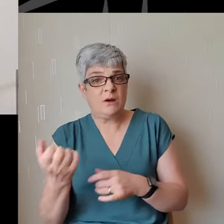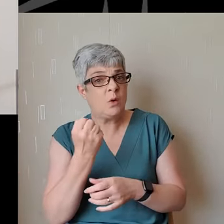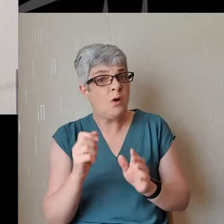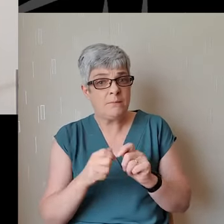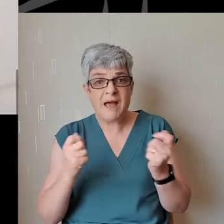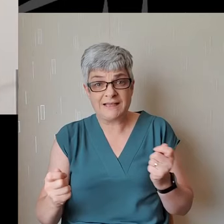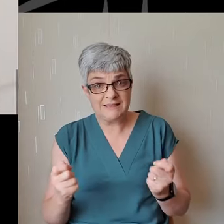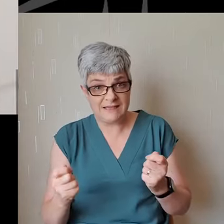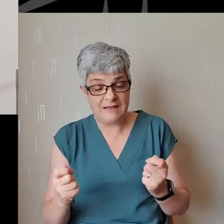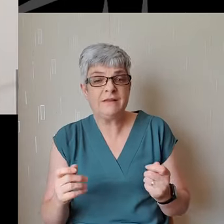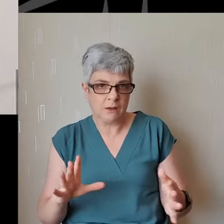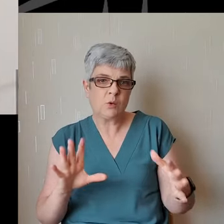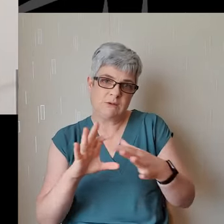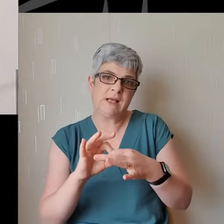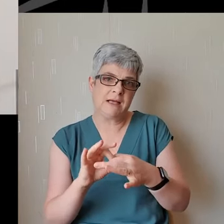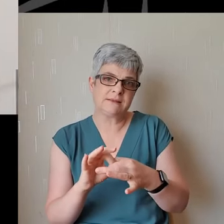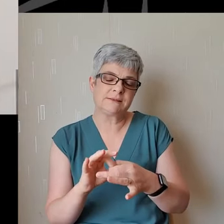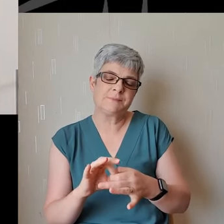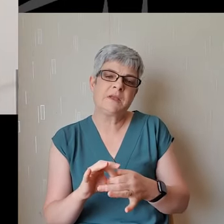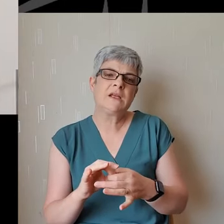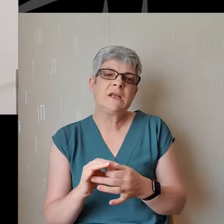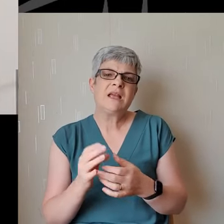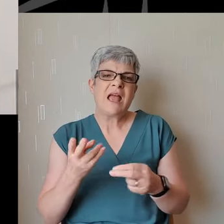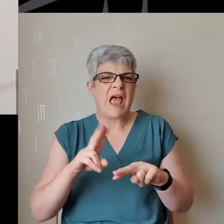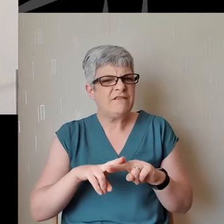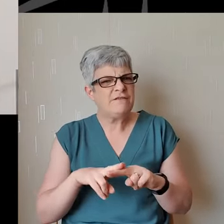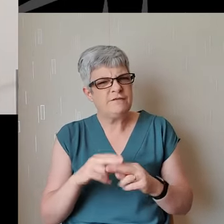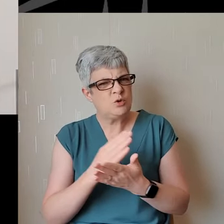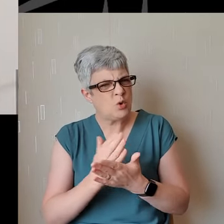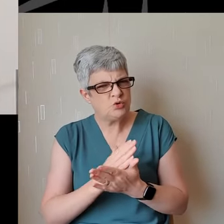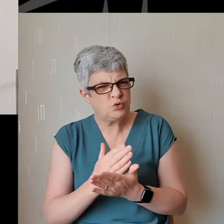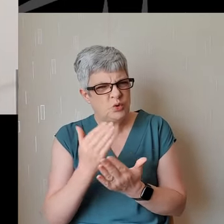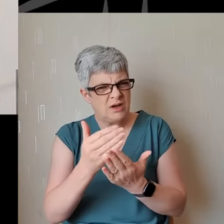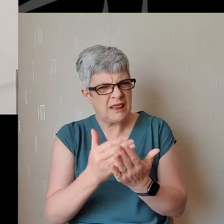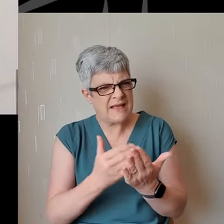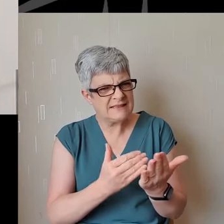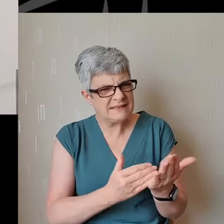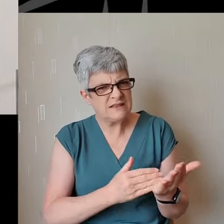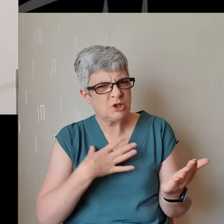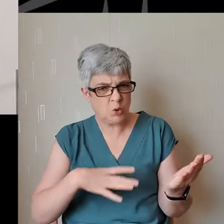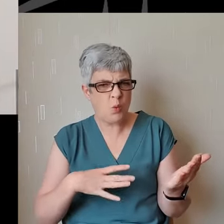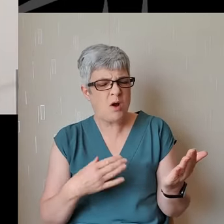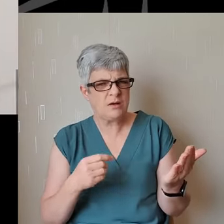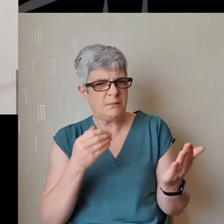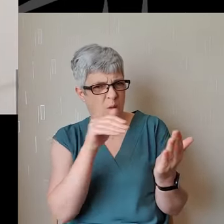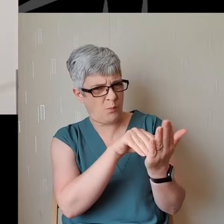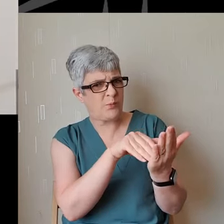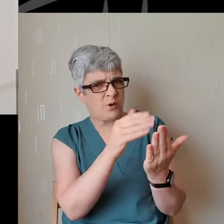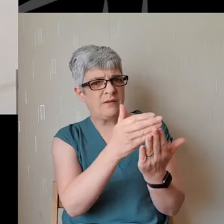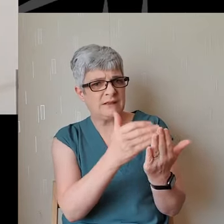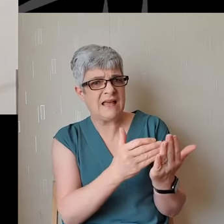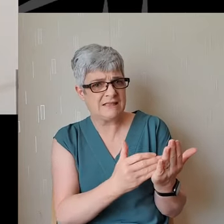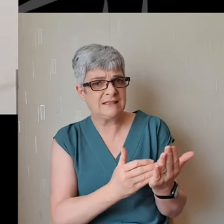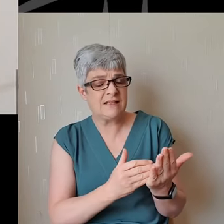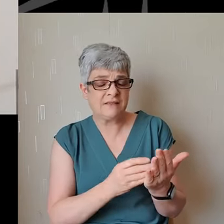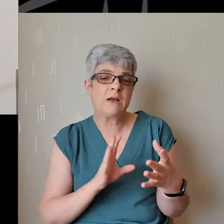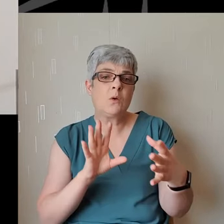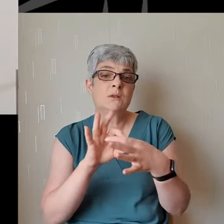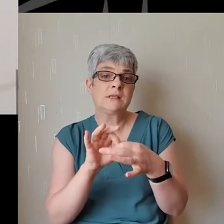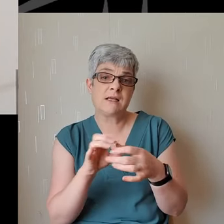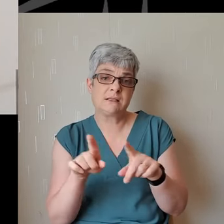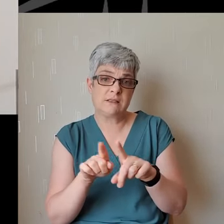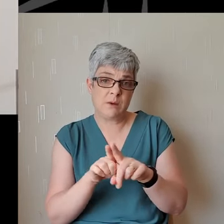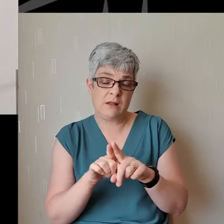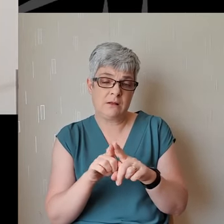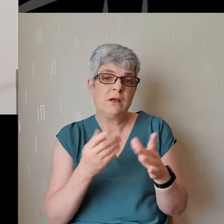one, do please get in touch. Even if you don't think that you were on our mailing list and you would like to have one, then again, also get in touch. Go